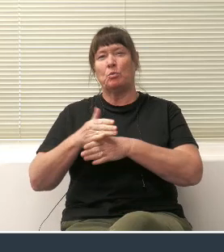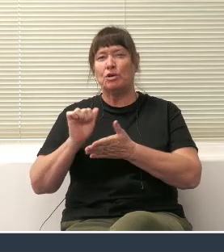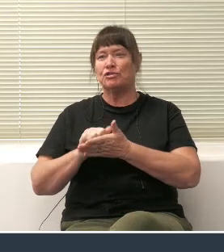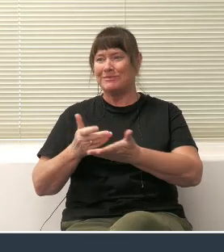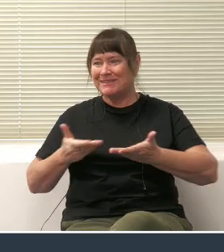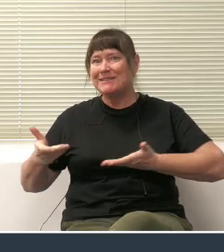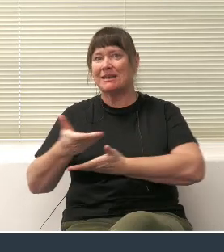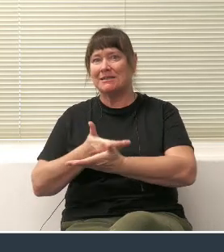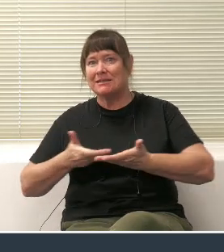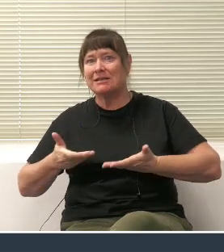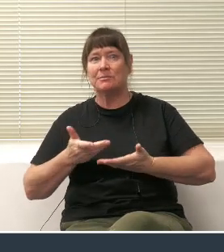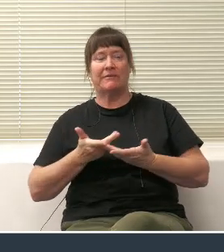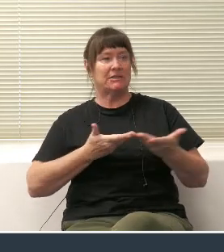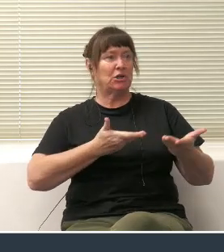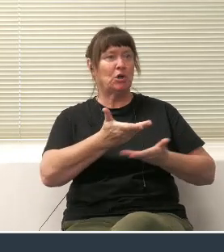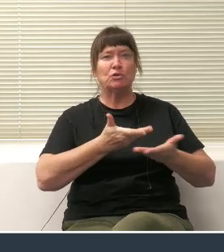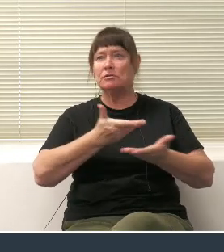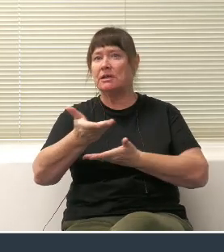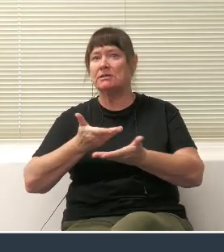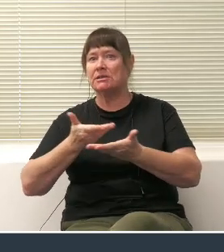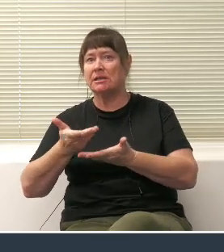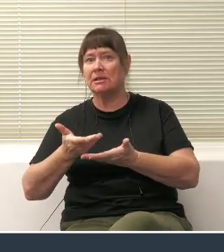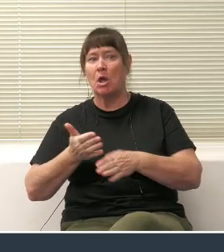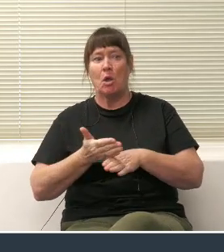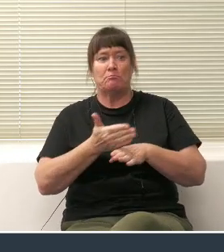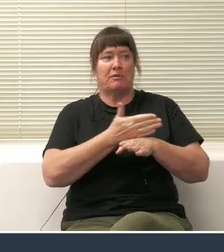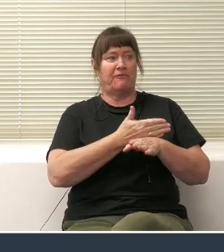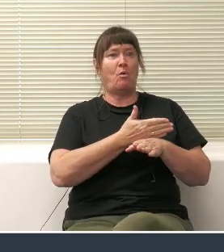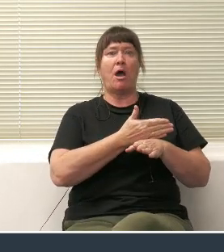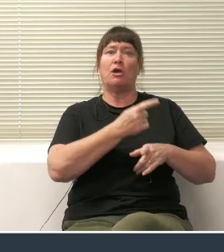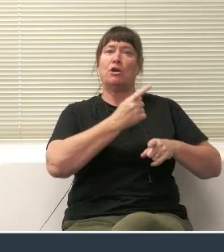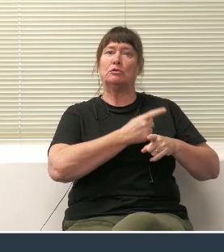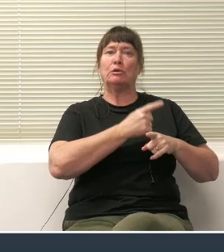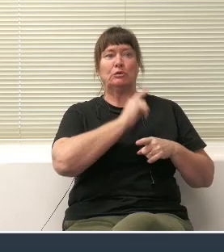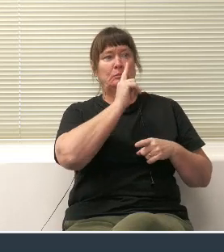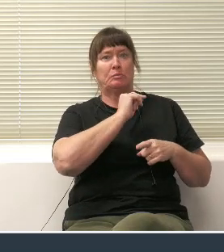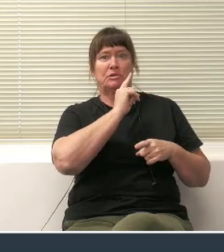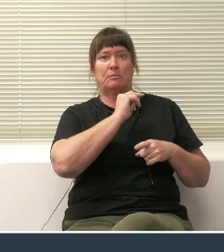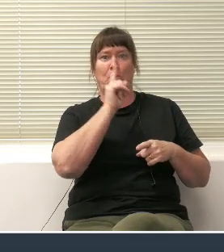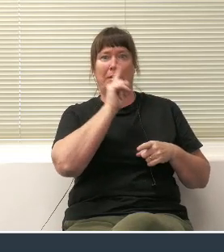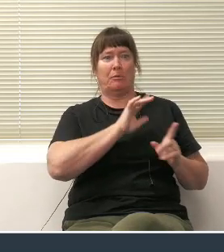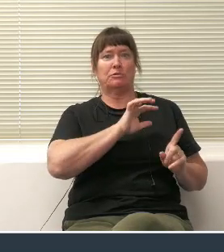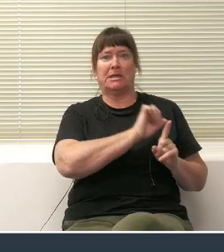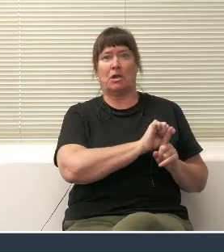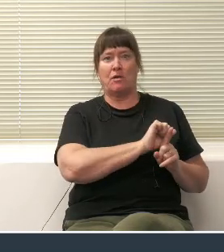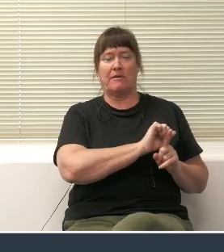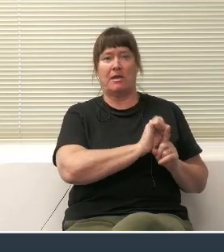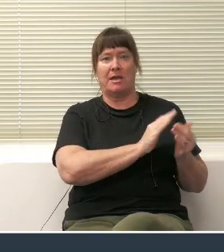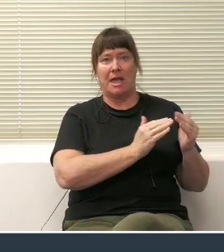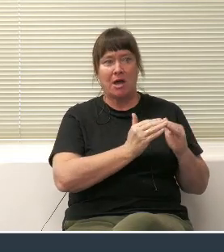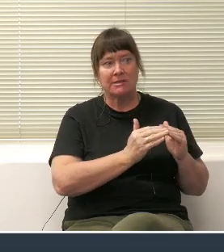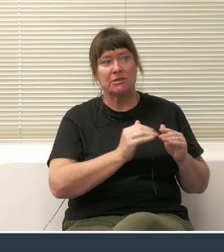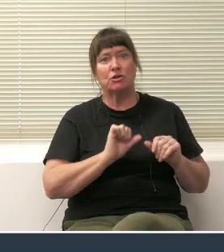process where we've had to go out for consultation prior to talking to the market. And so we do need, the next step is to talk to the